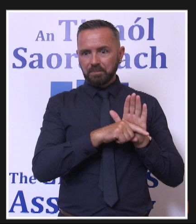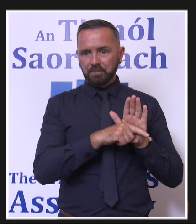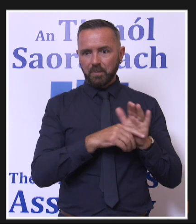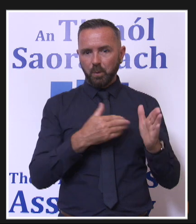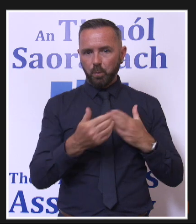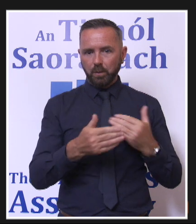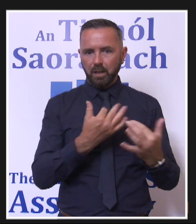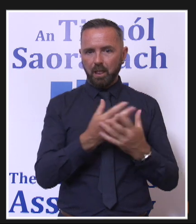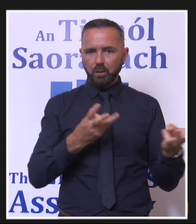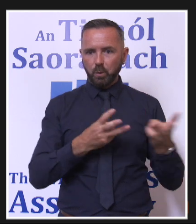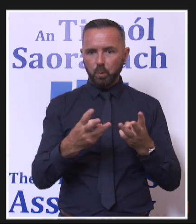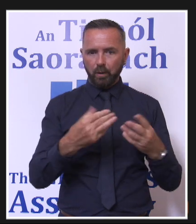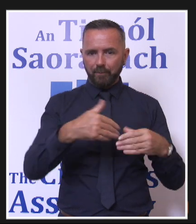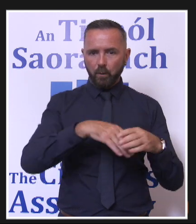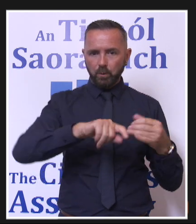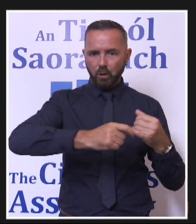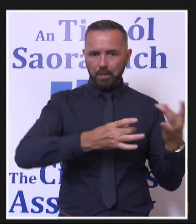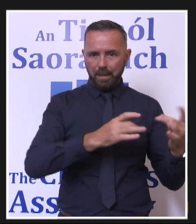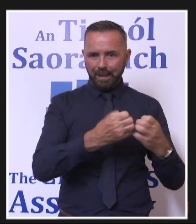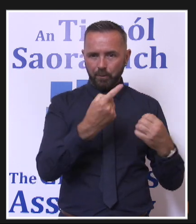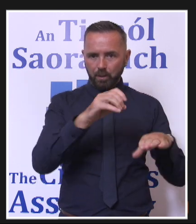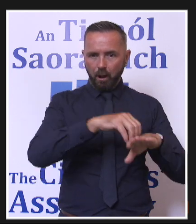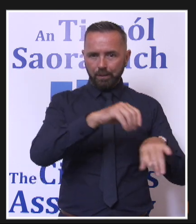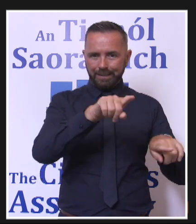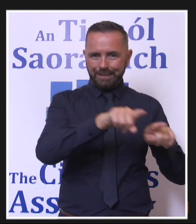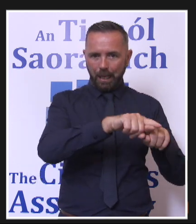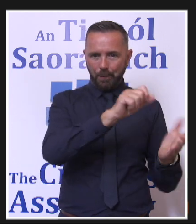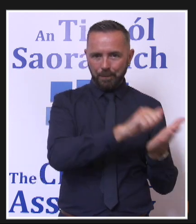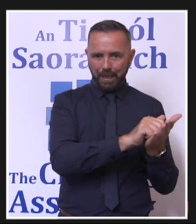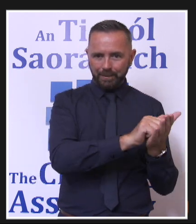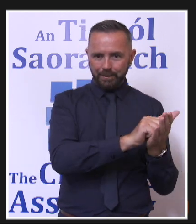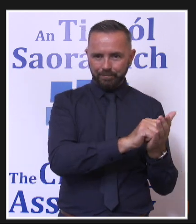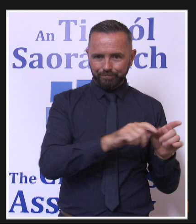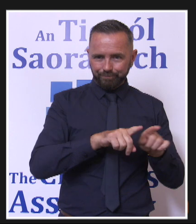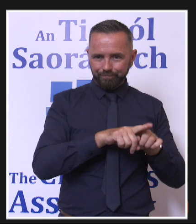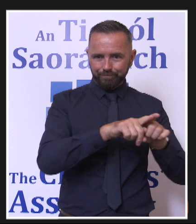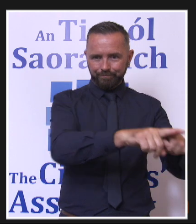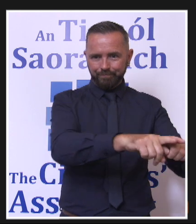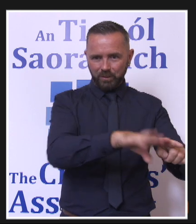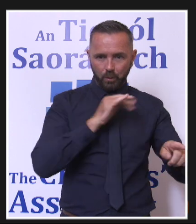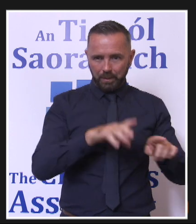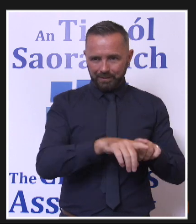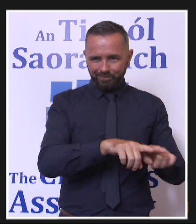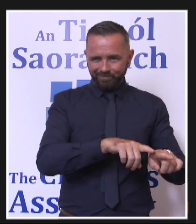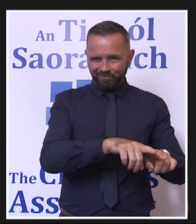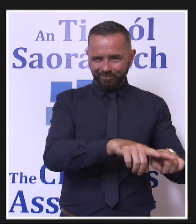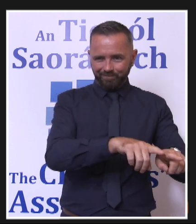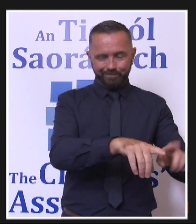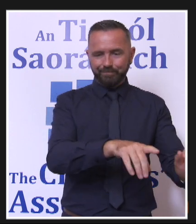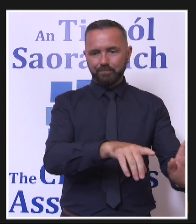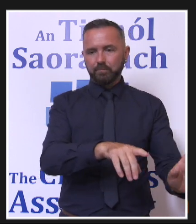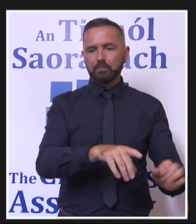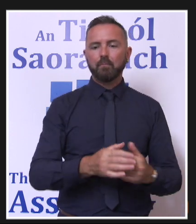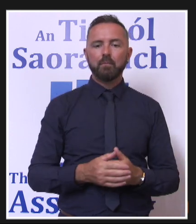quite a lot of work involved in getting everybody aligned, and that's you lose the ability maybe to move more quickly. And that is a judgment